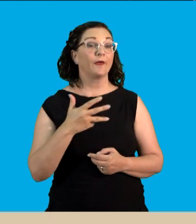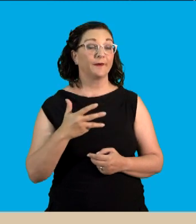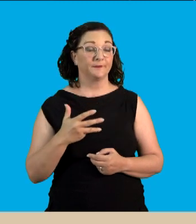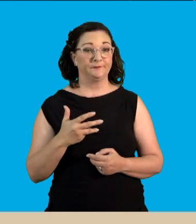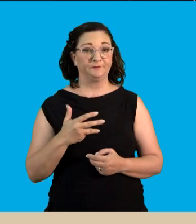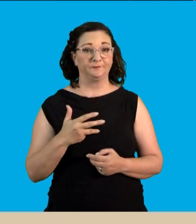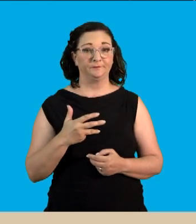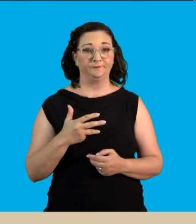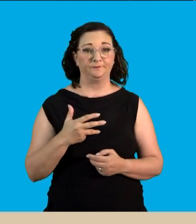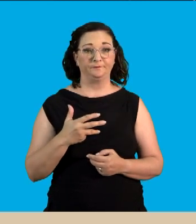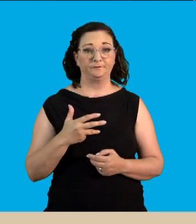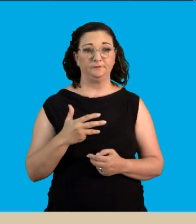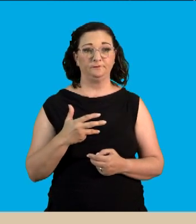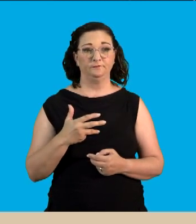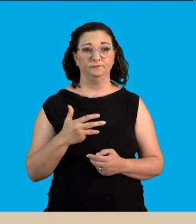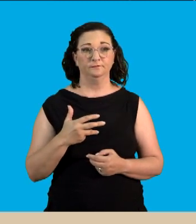mother